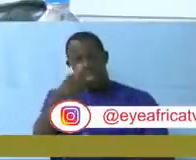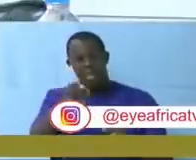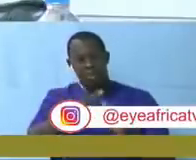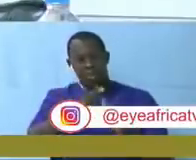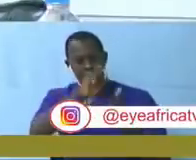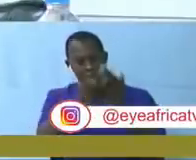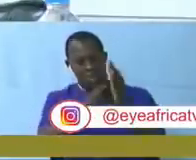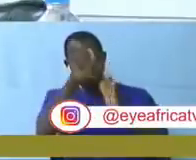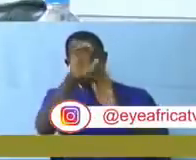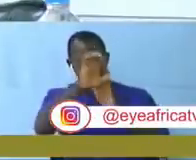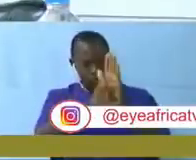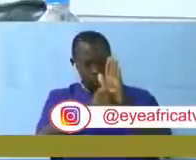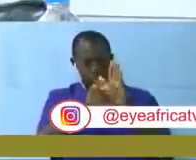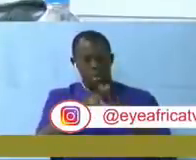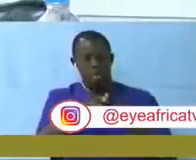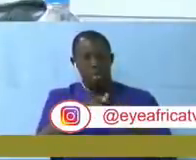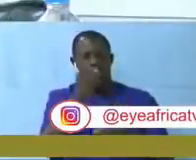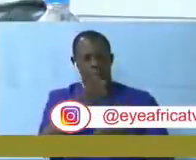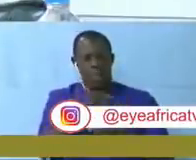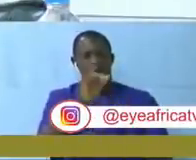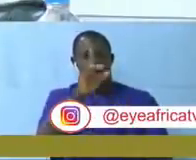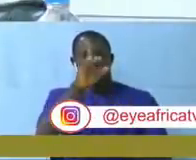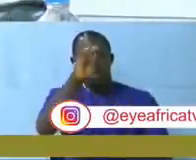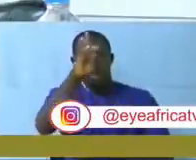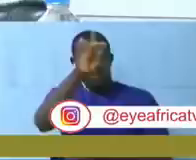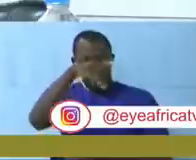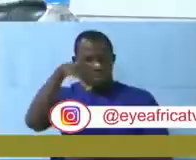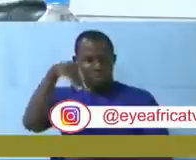wouldn't be answerable to